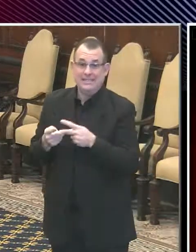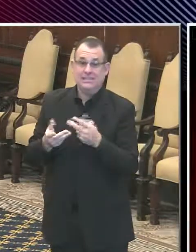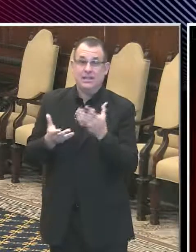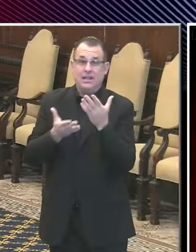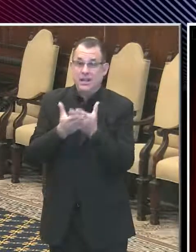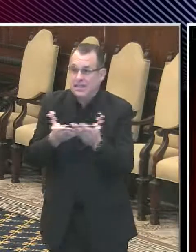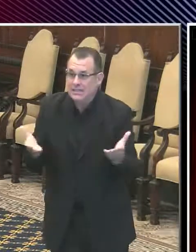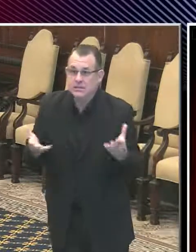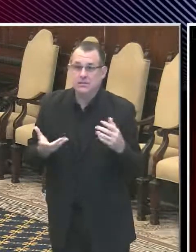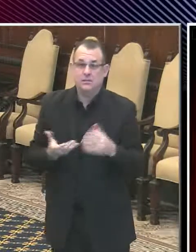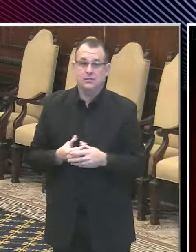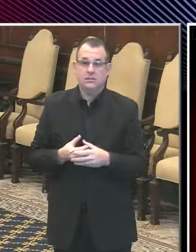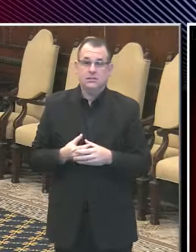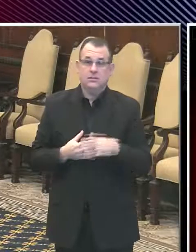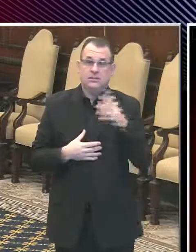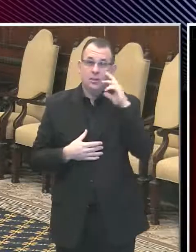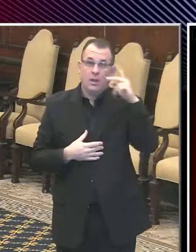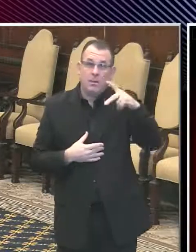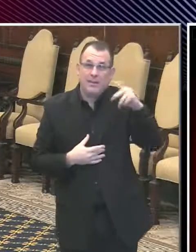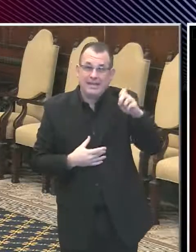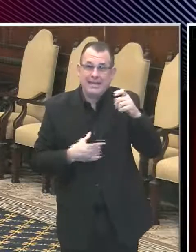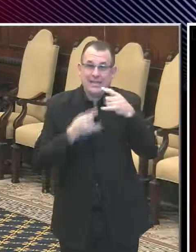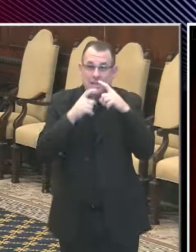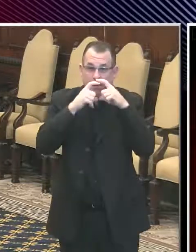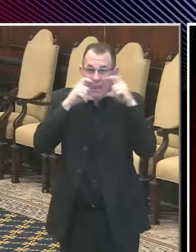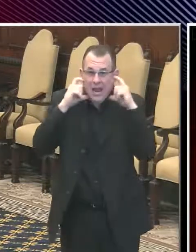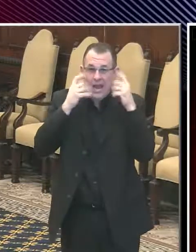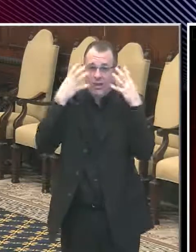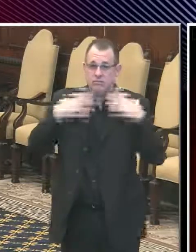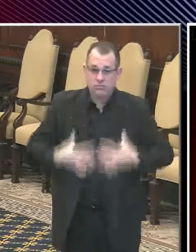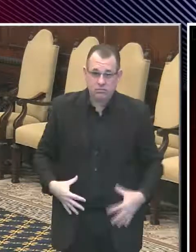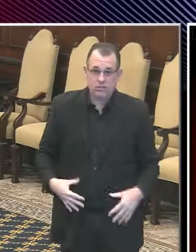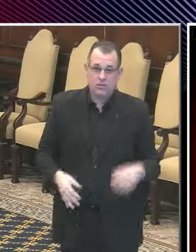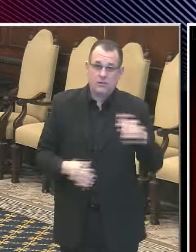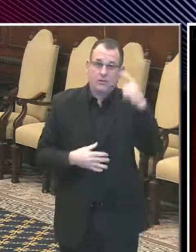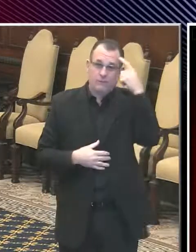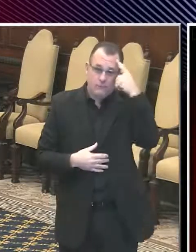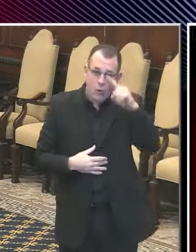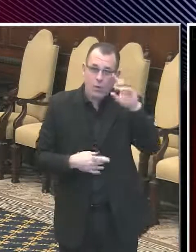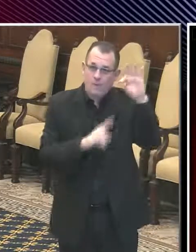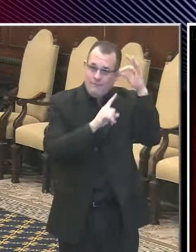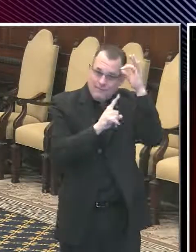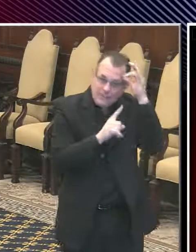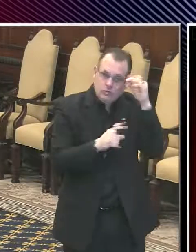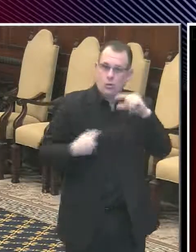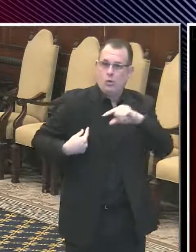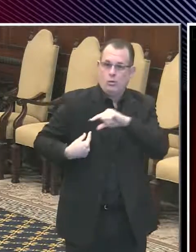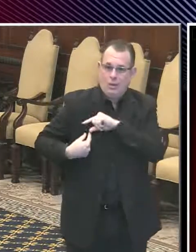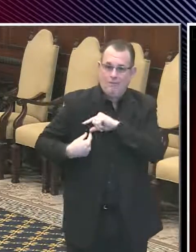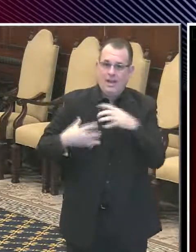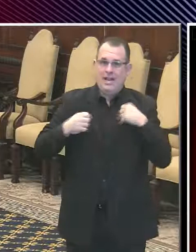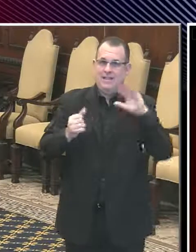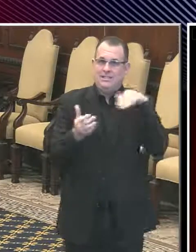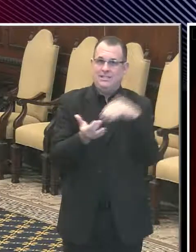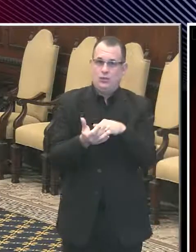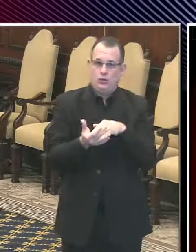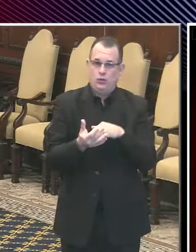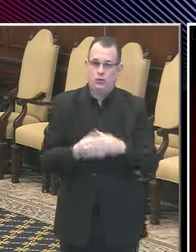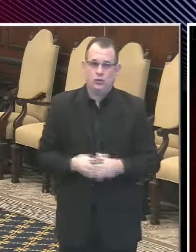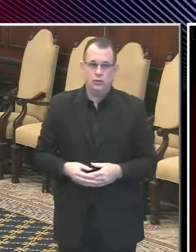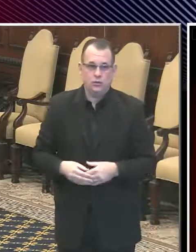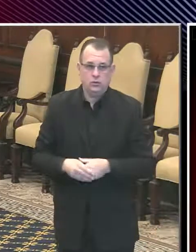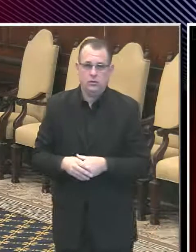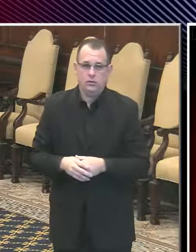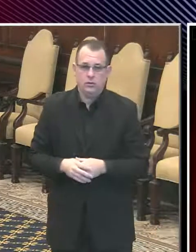equipment, PPE, as able to those federally qualified health centers that agree to several provisions. These include making